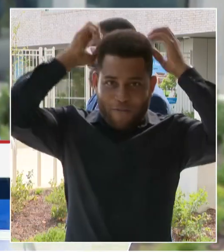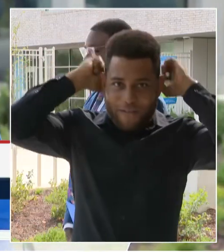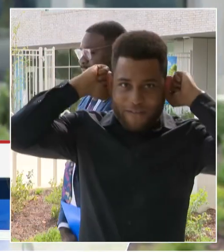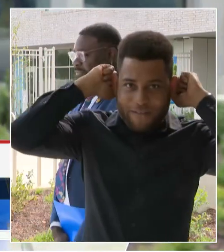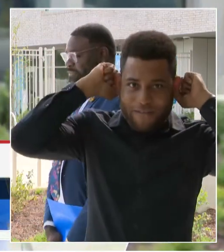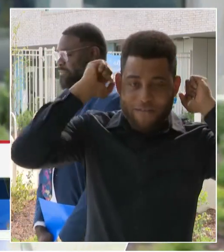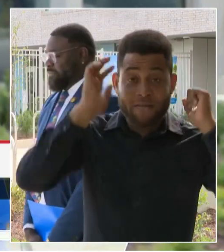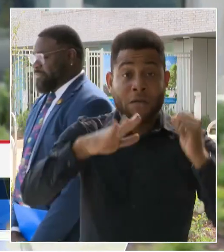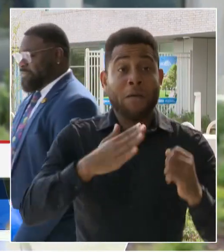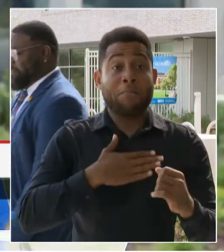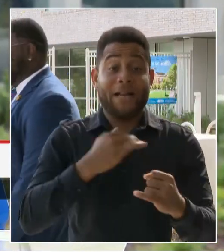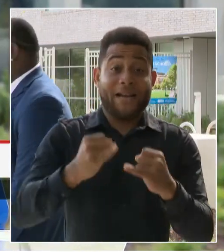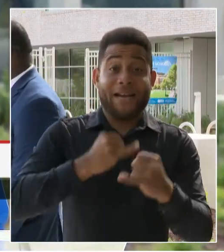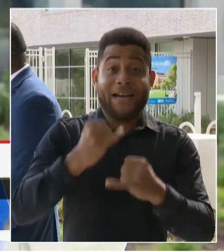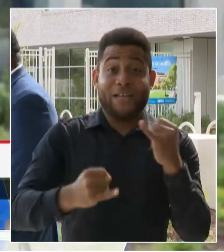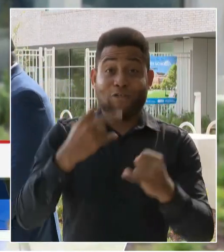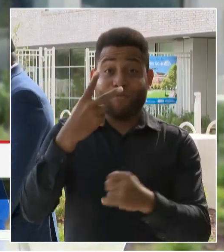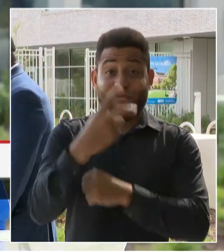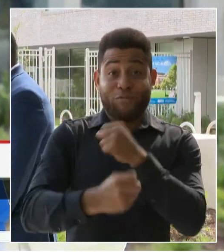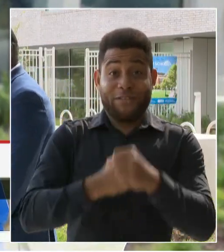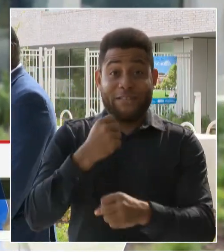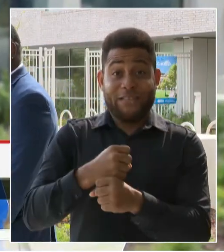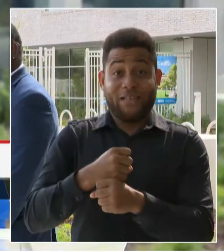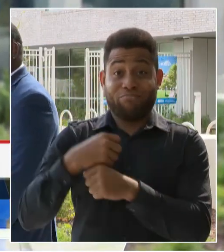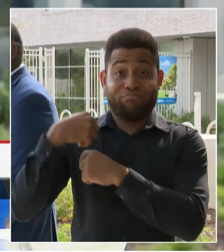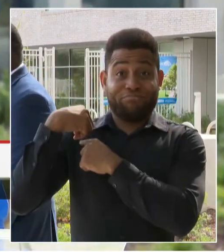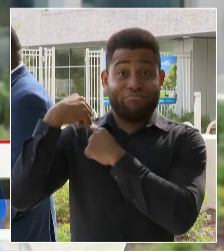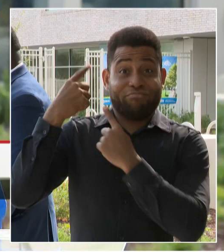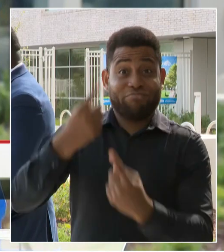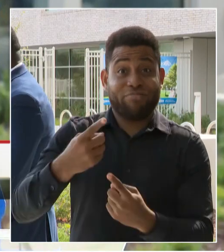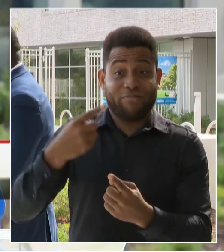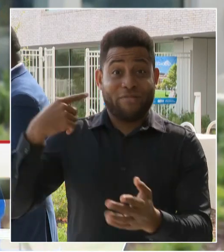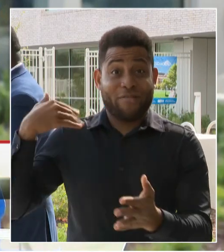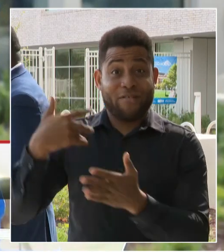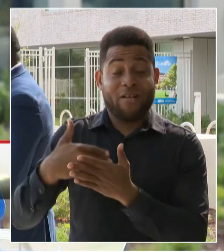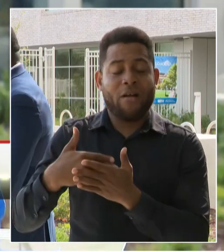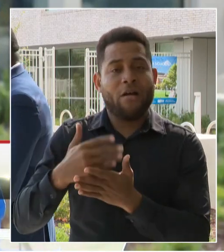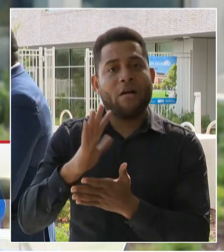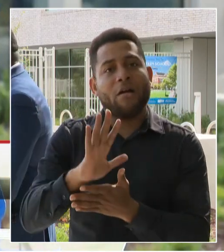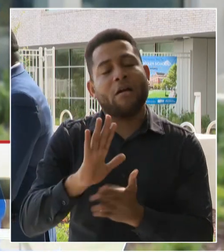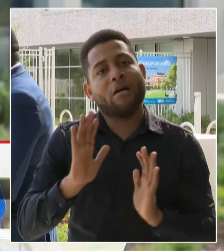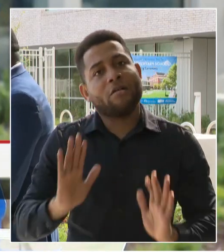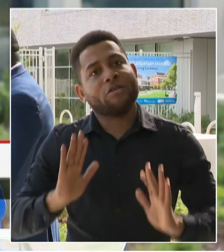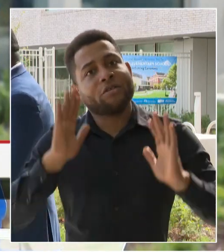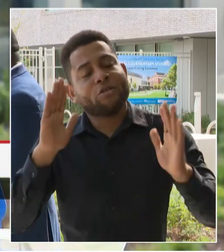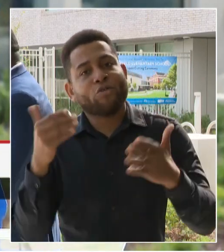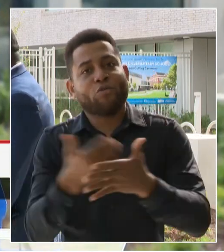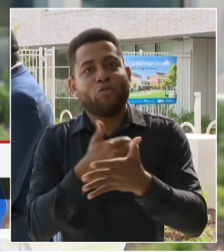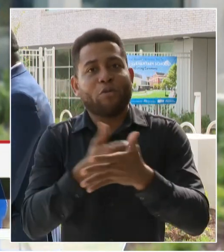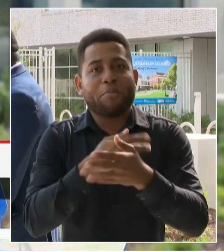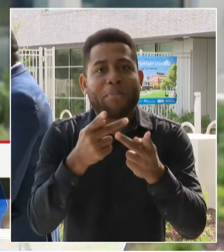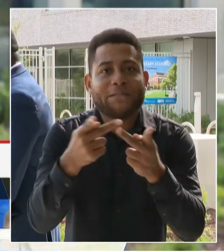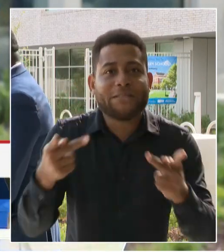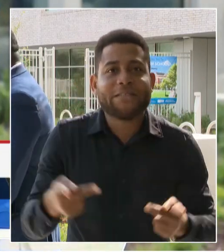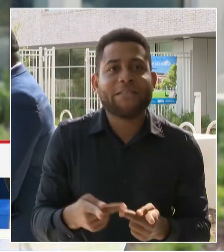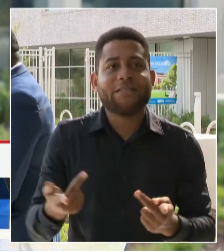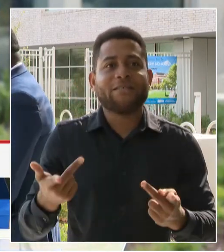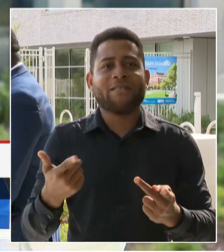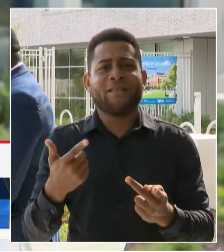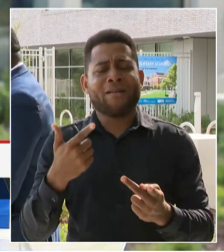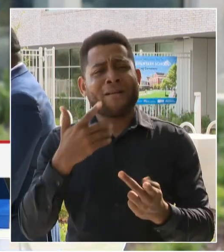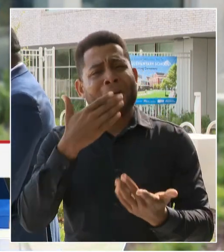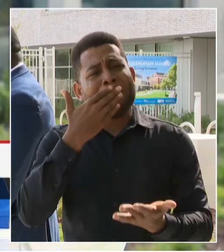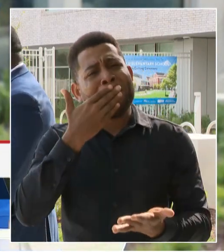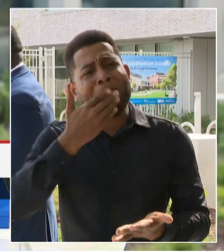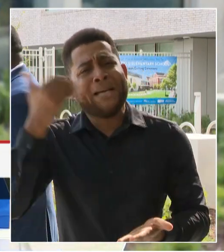Garfield exploring our amazing new space. Garfield is the best school in Washington, D.C., and